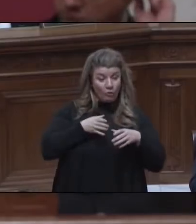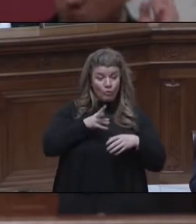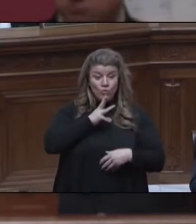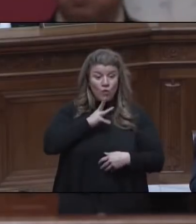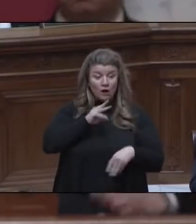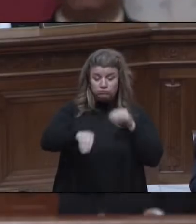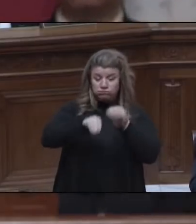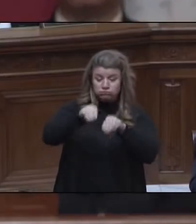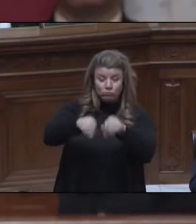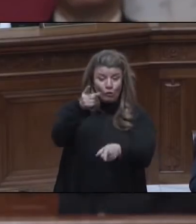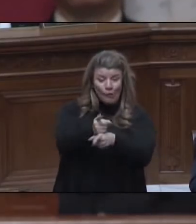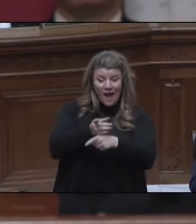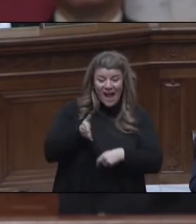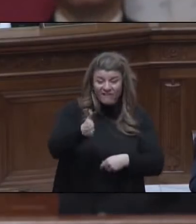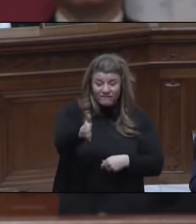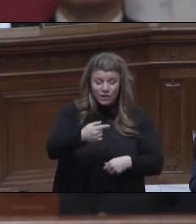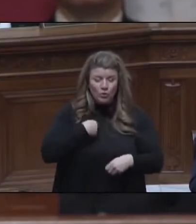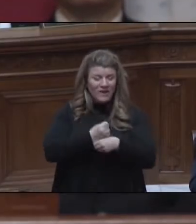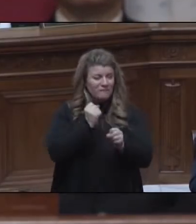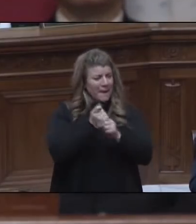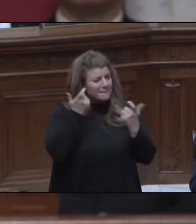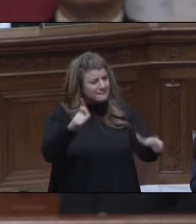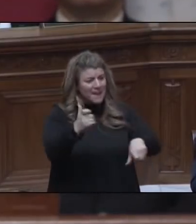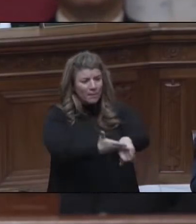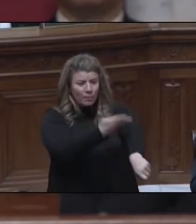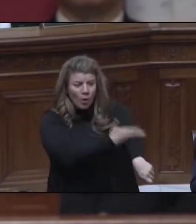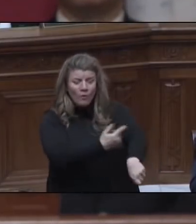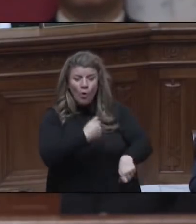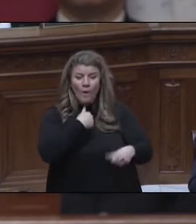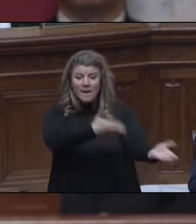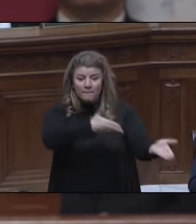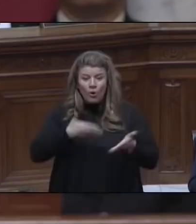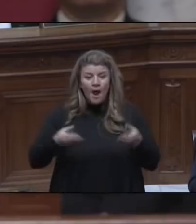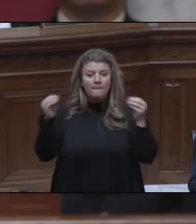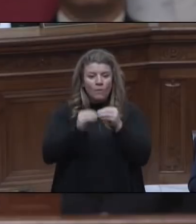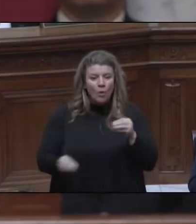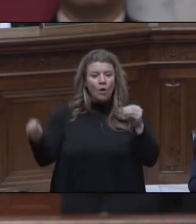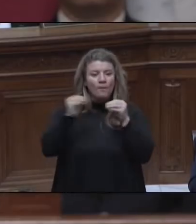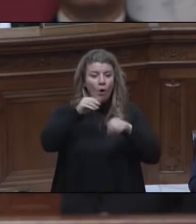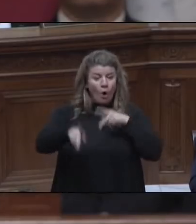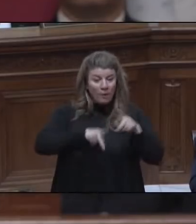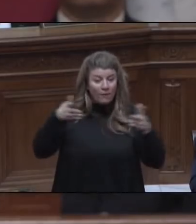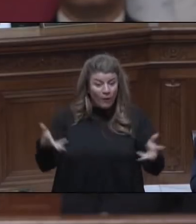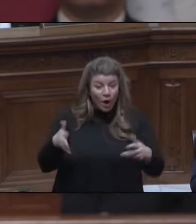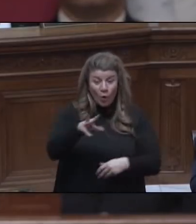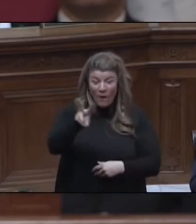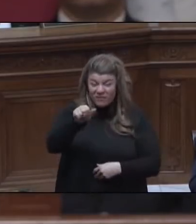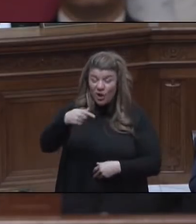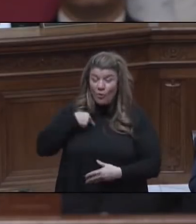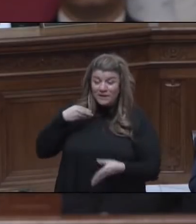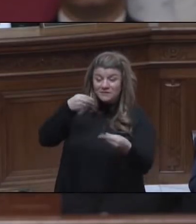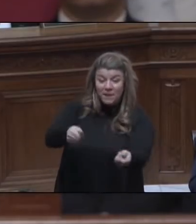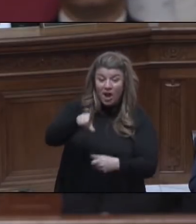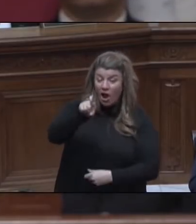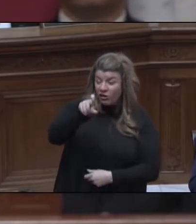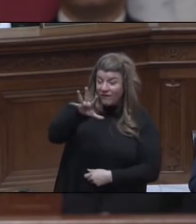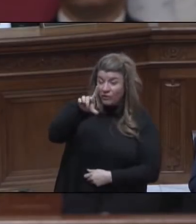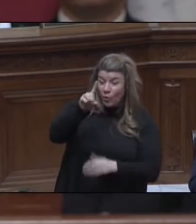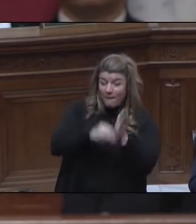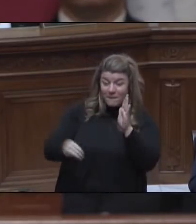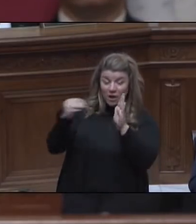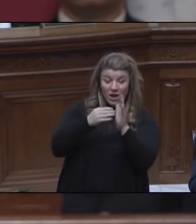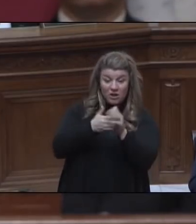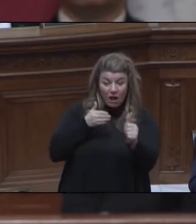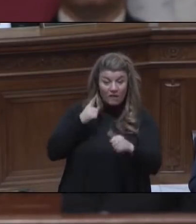or made an ungodly improvement in that and brought more and more and more folks to West Virginia. We have spent $151 million on